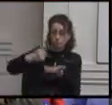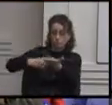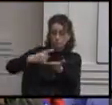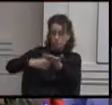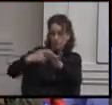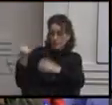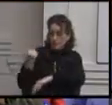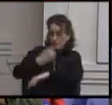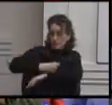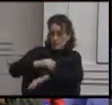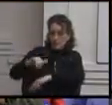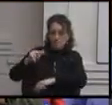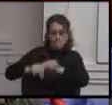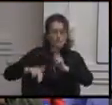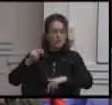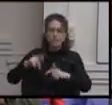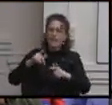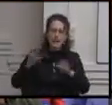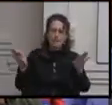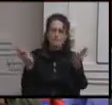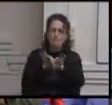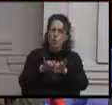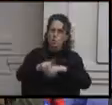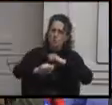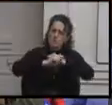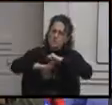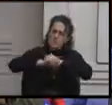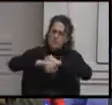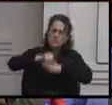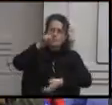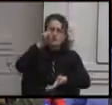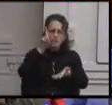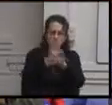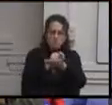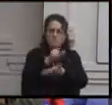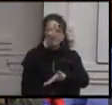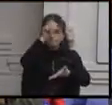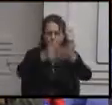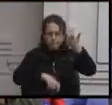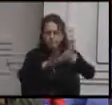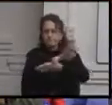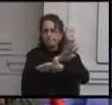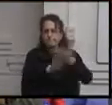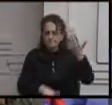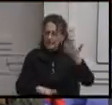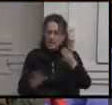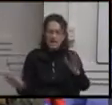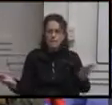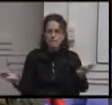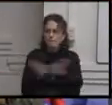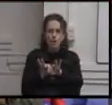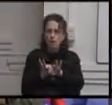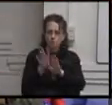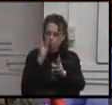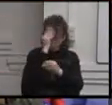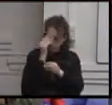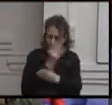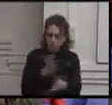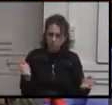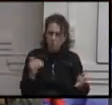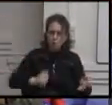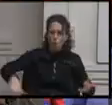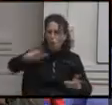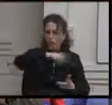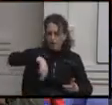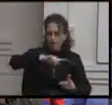publicized so that I and others who live in West Brattleboro and in the town can circulate more petitions to get them around.